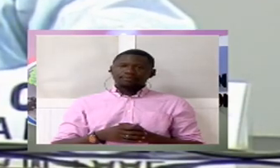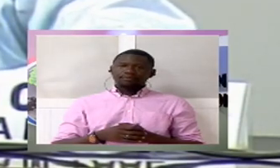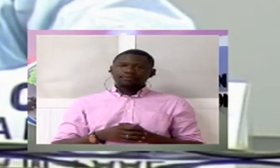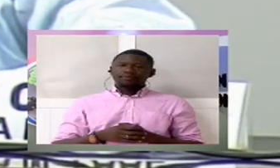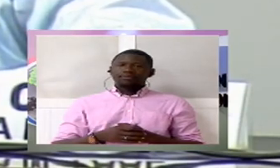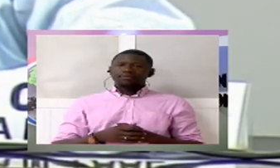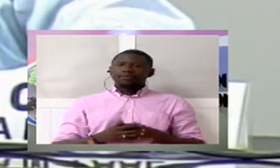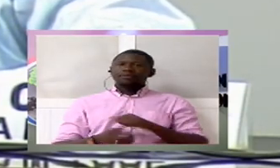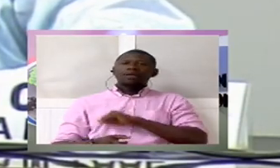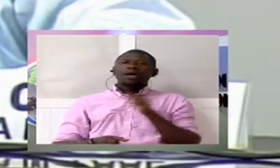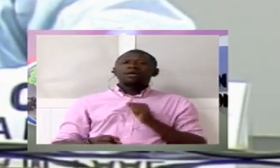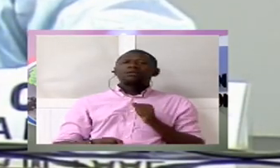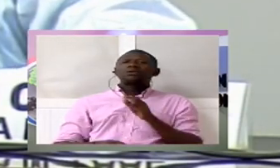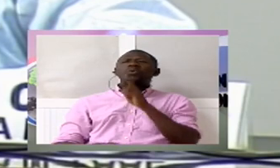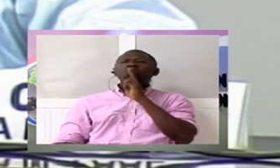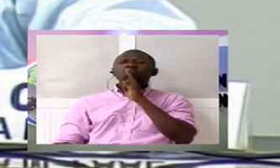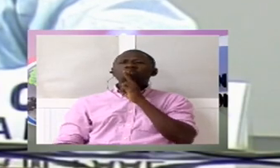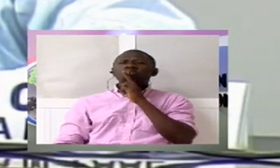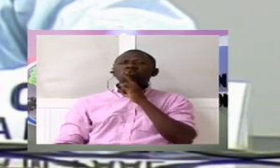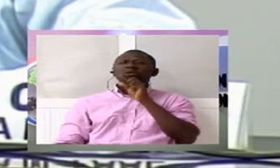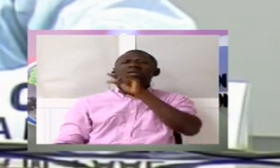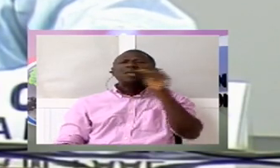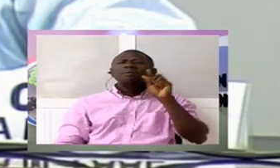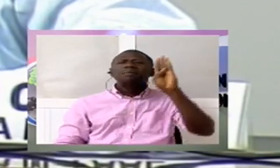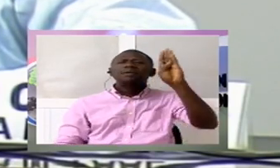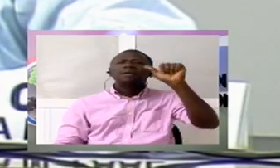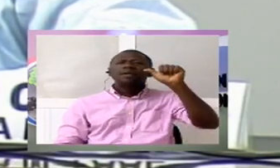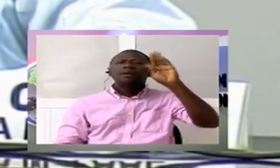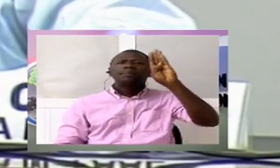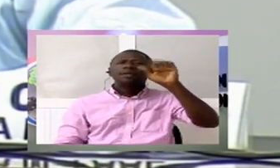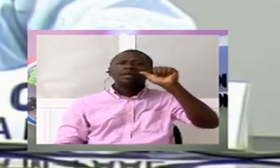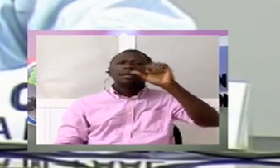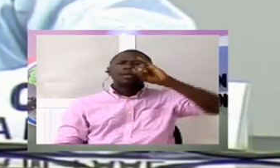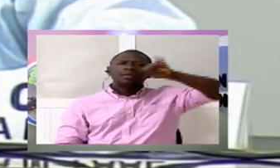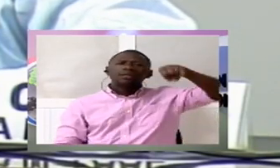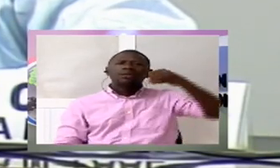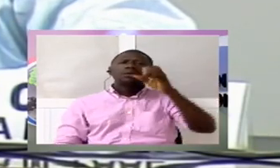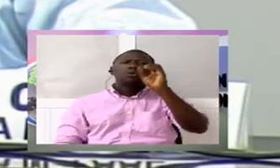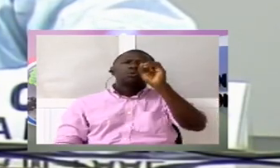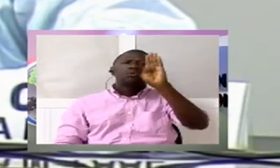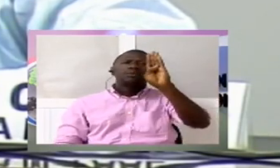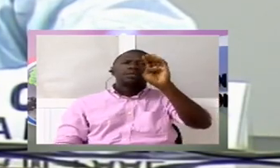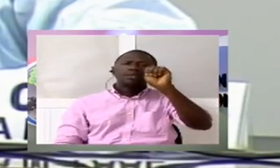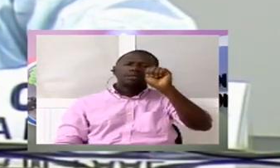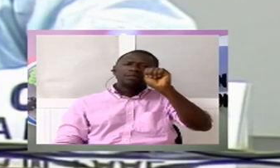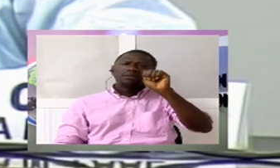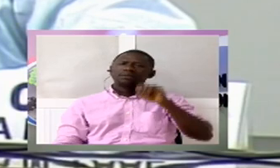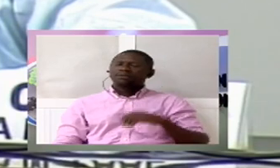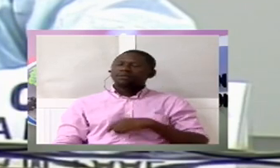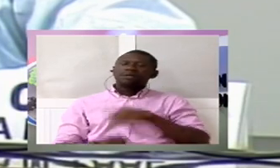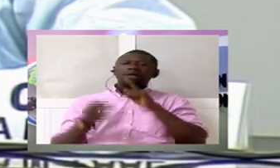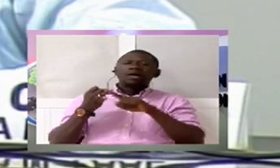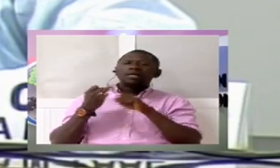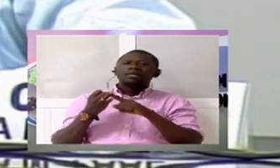And who was Baba Job? And jumale mu Baba Job tinu. How he came to be arrested